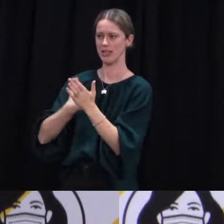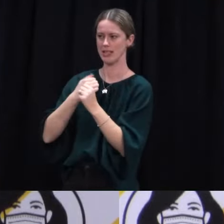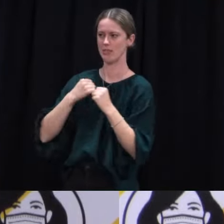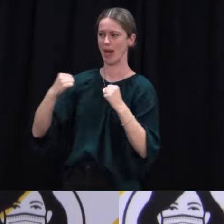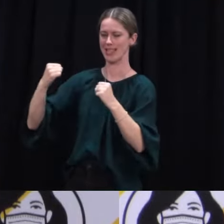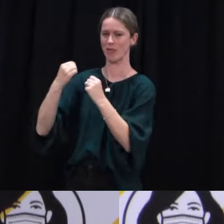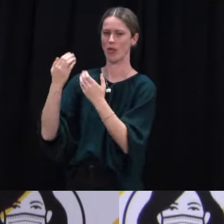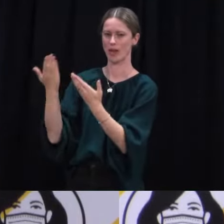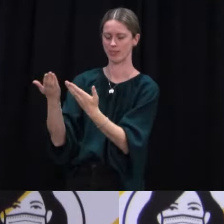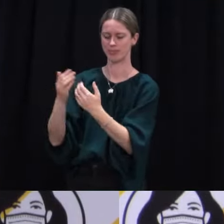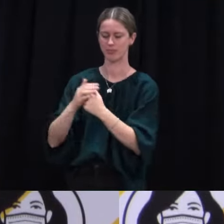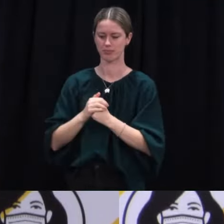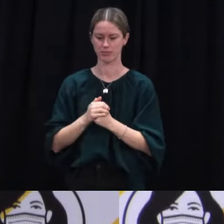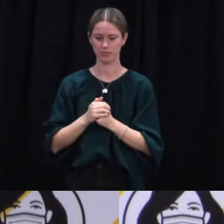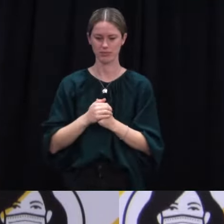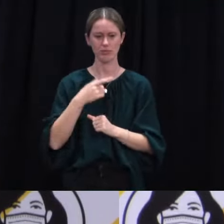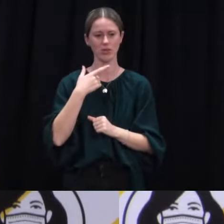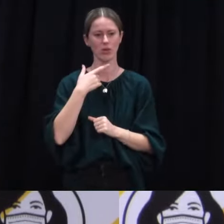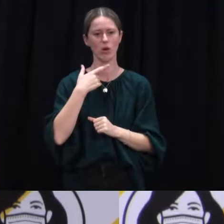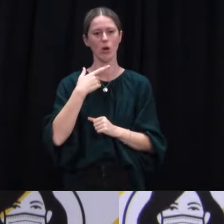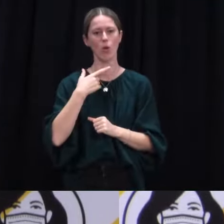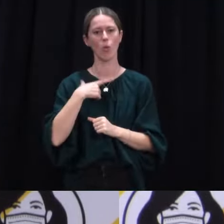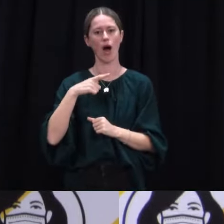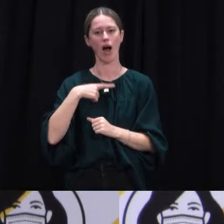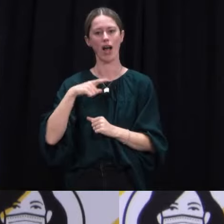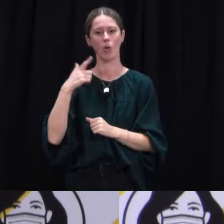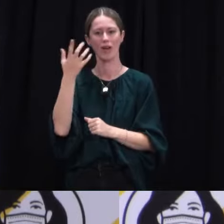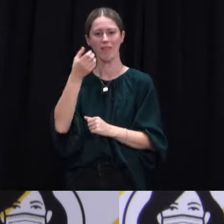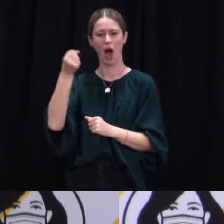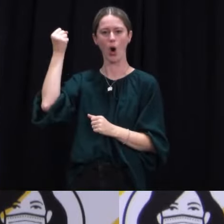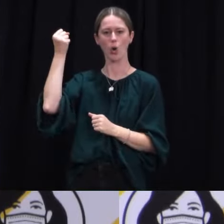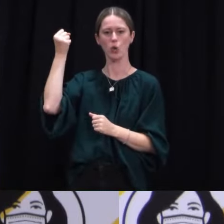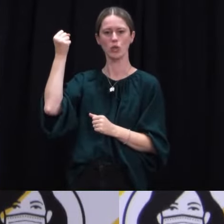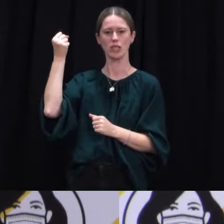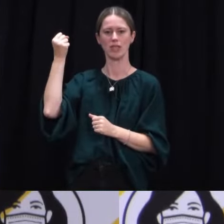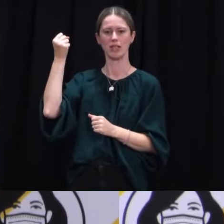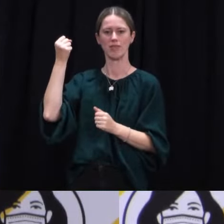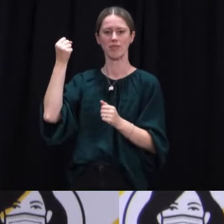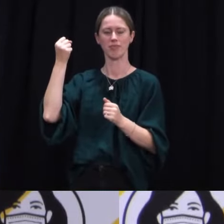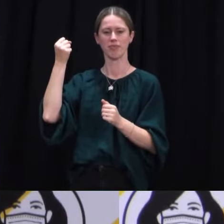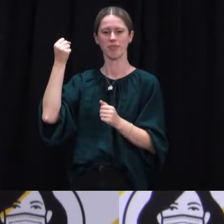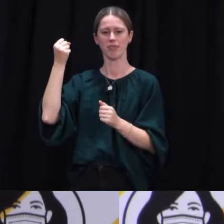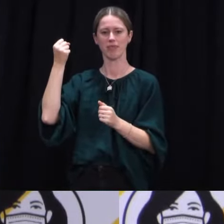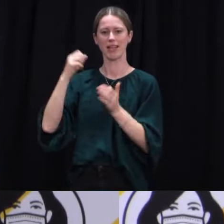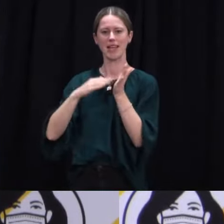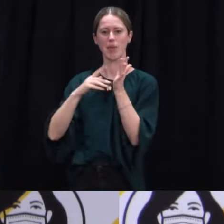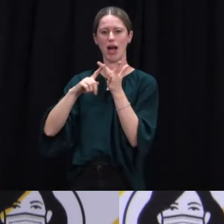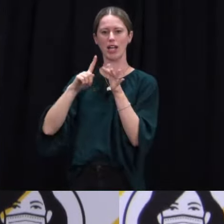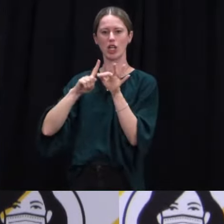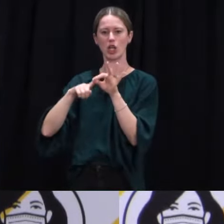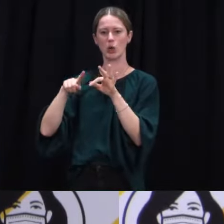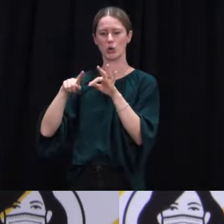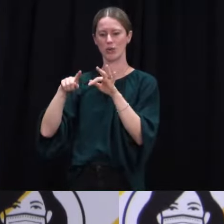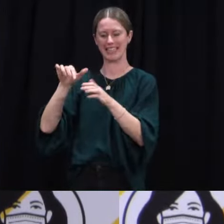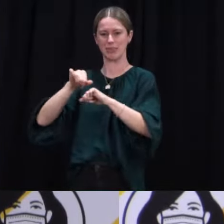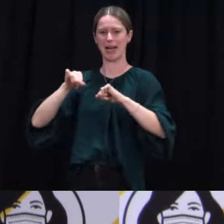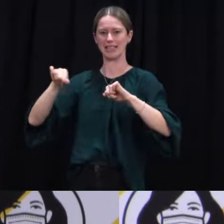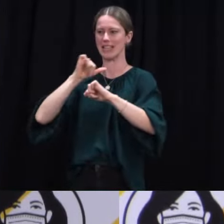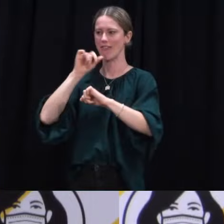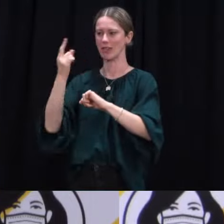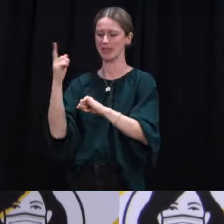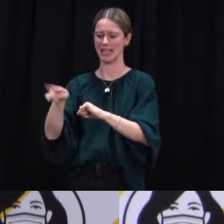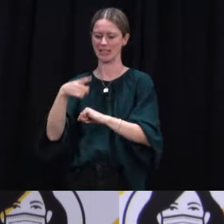safely. One of the reasons that we're not releasing any further, re-releasing any vouchers from cancellations at the moment is we just want to make sure that